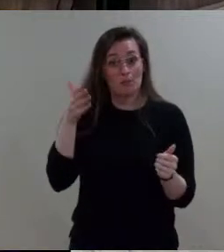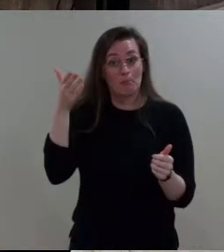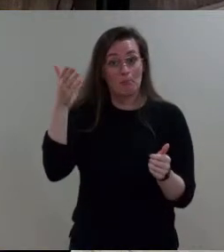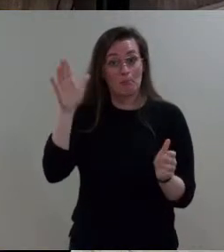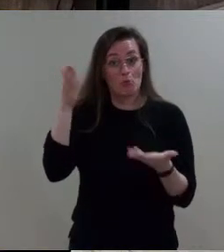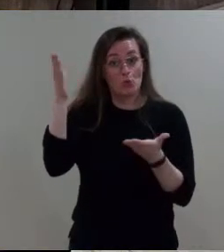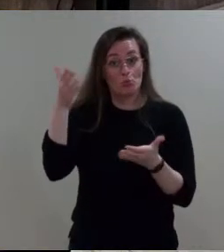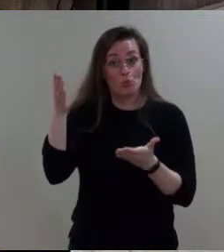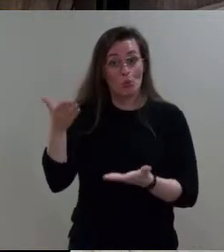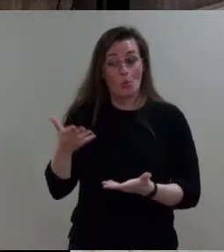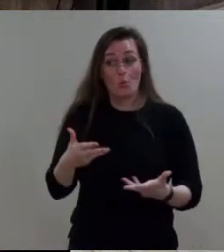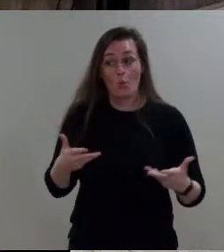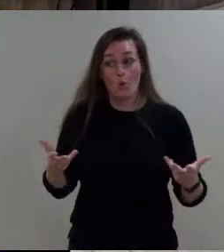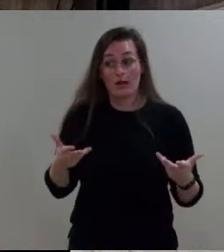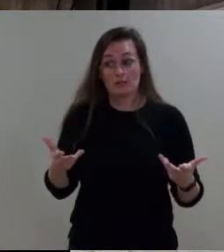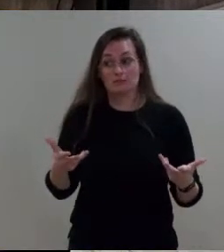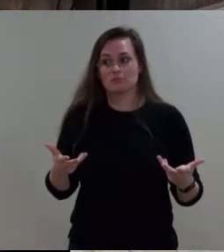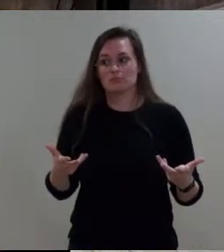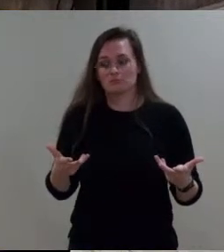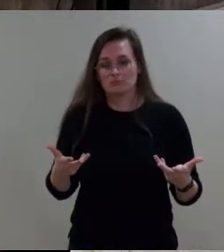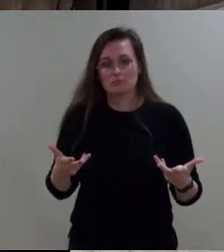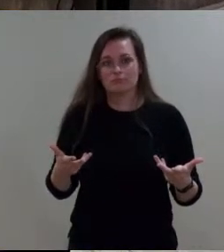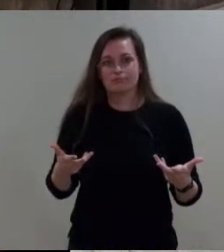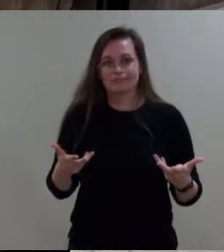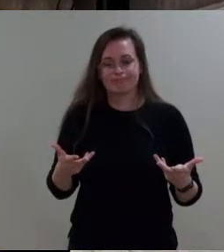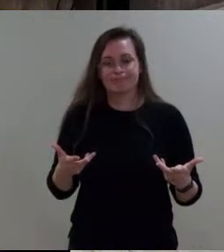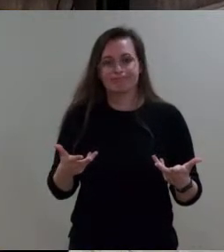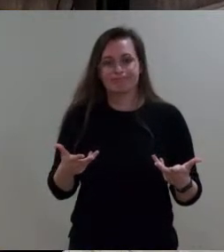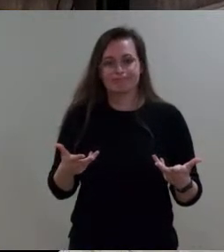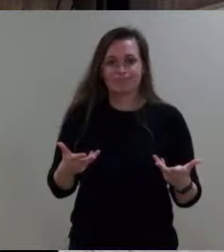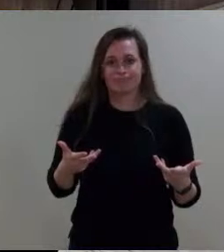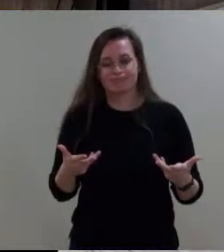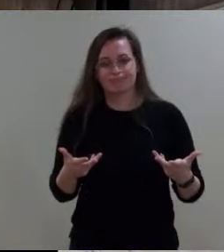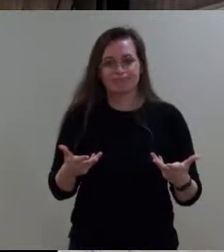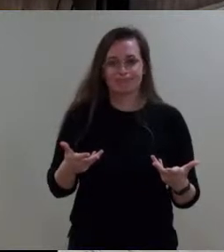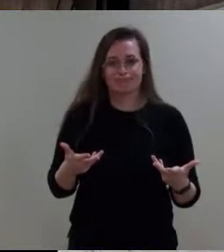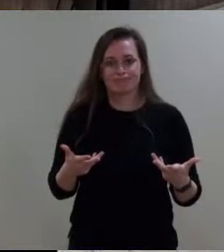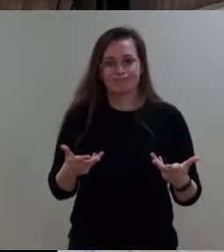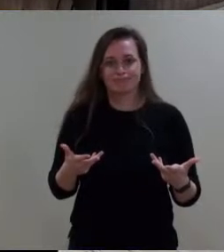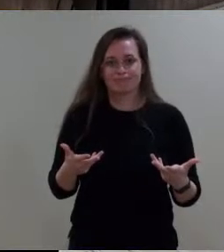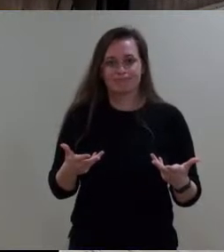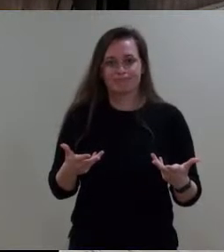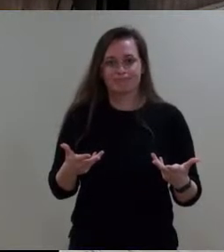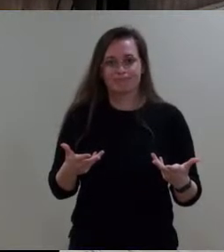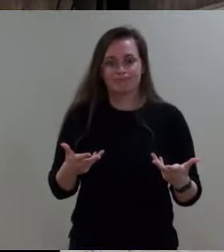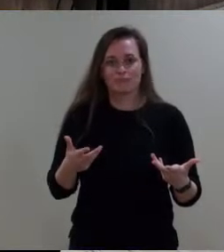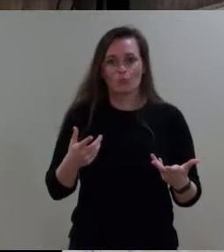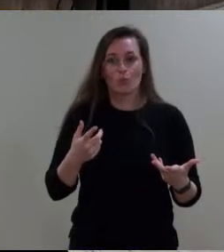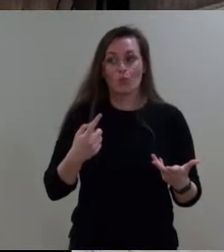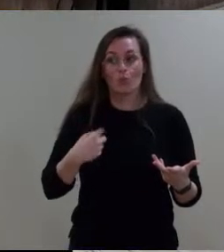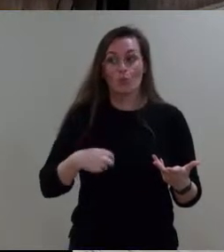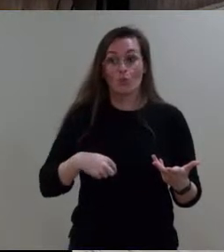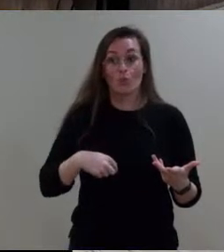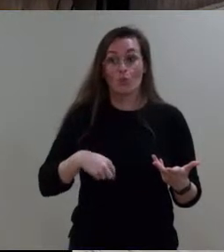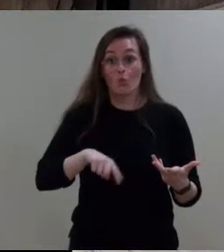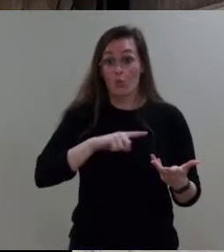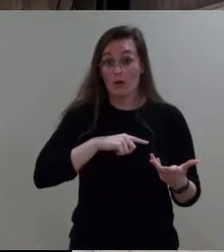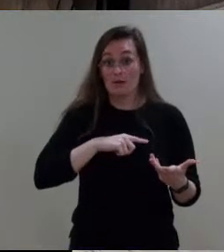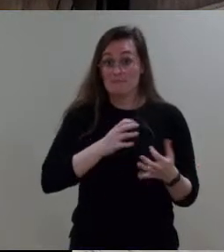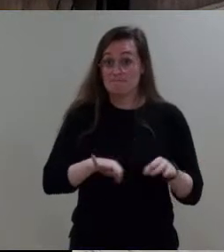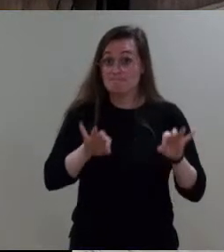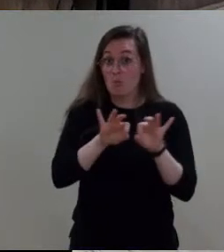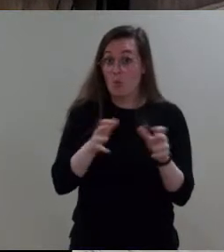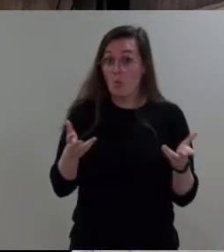a one-way street, but it's not. We have to start doing a better job at spending